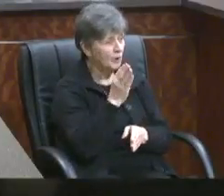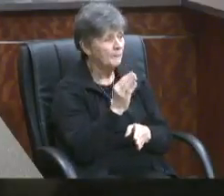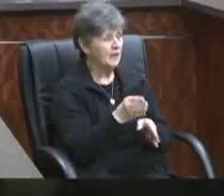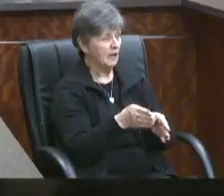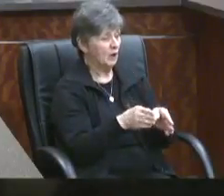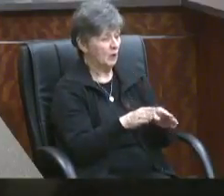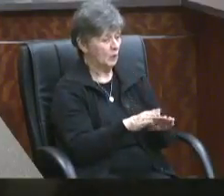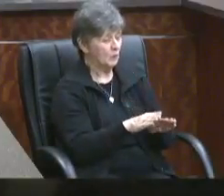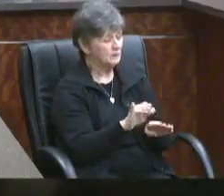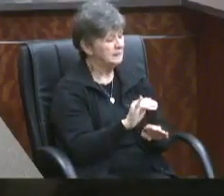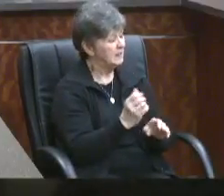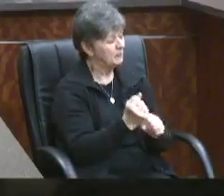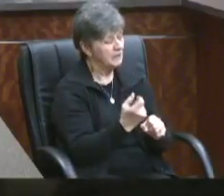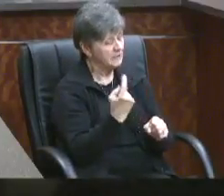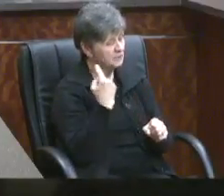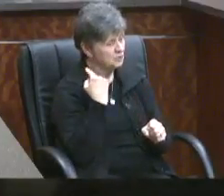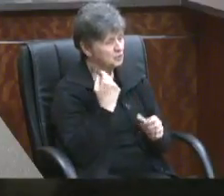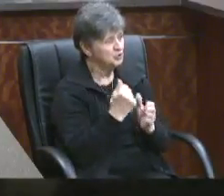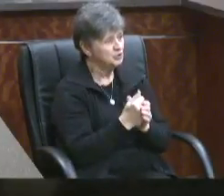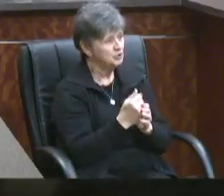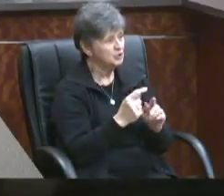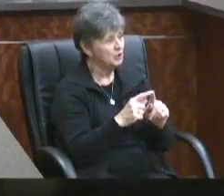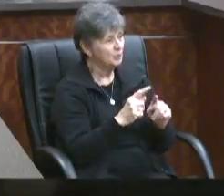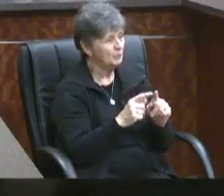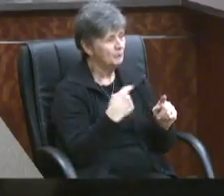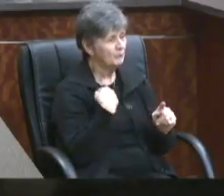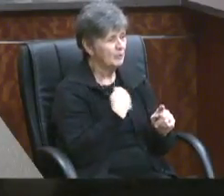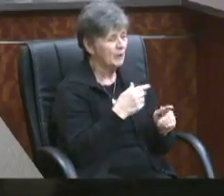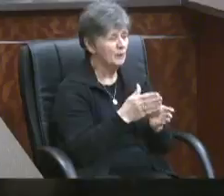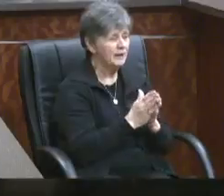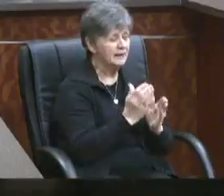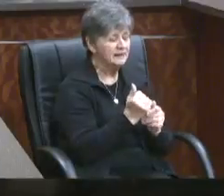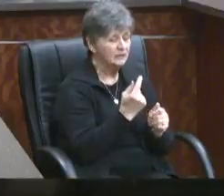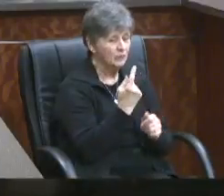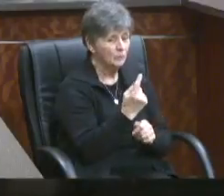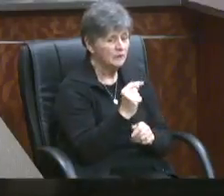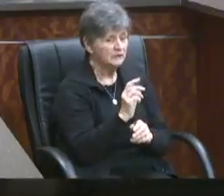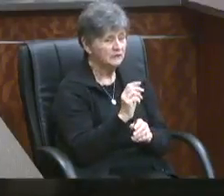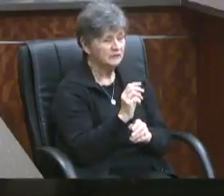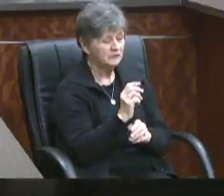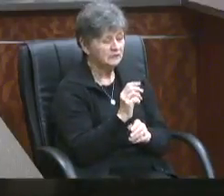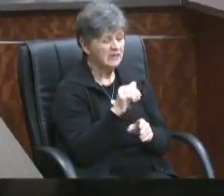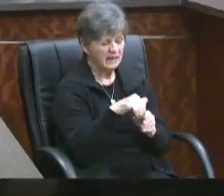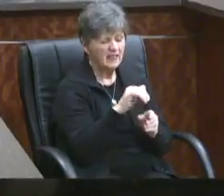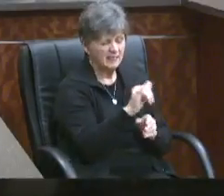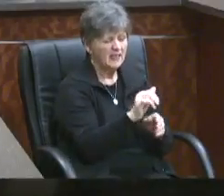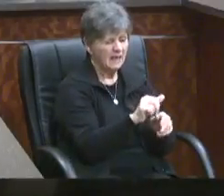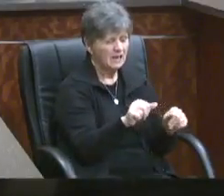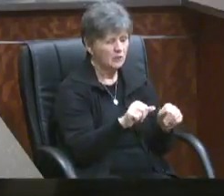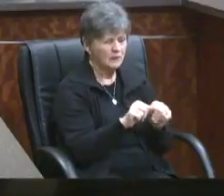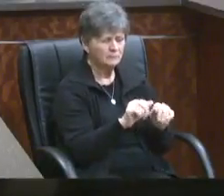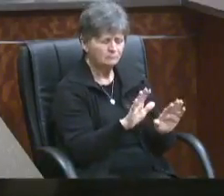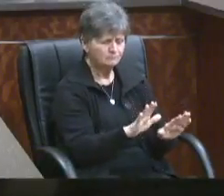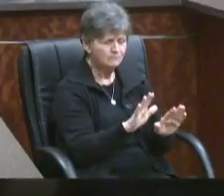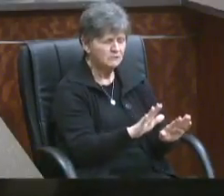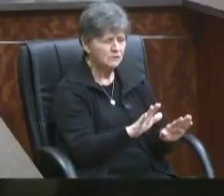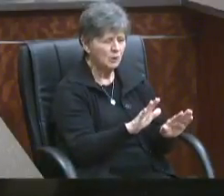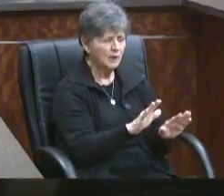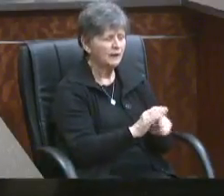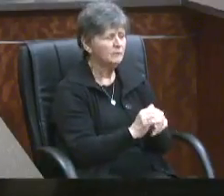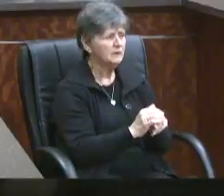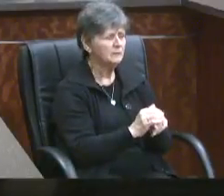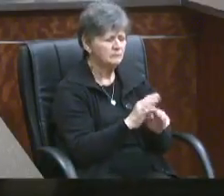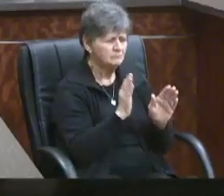as it was last year, but we ask everybody that's in the area to take their time, slow down, and make sure they're